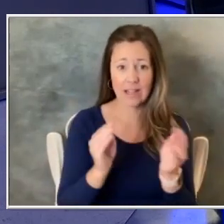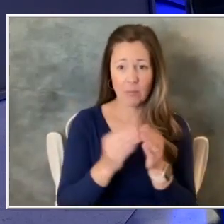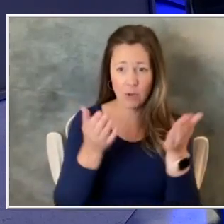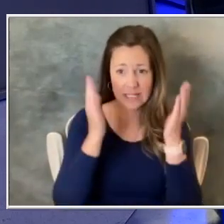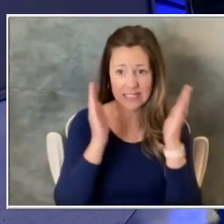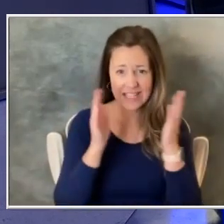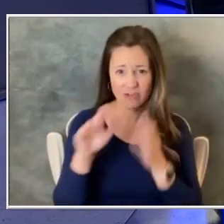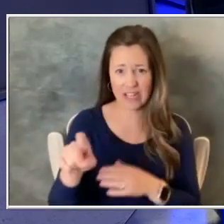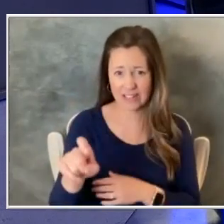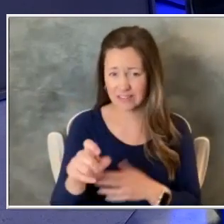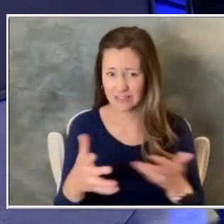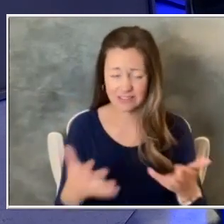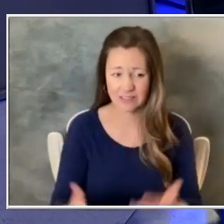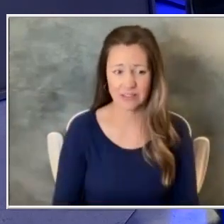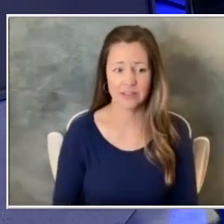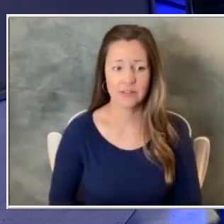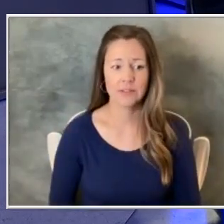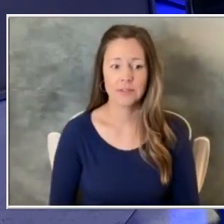Where are we at?